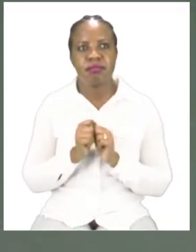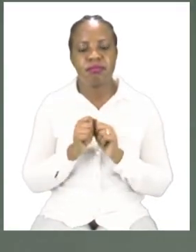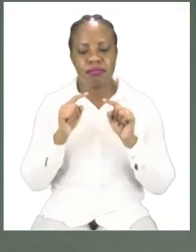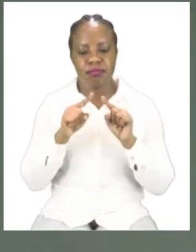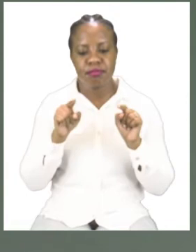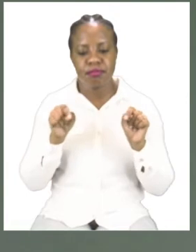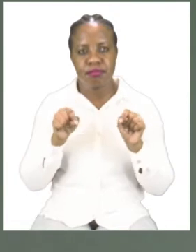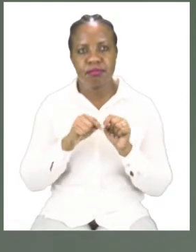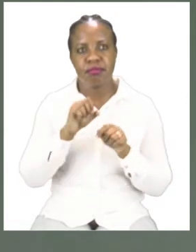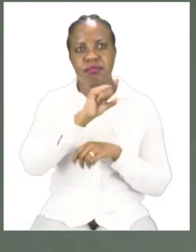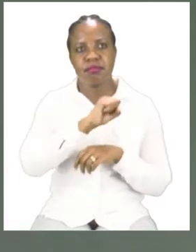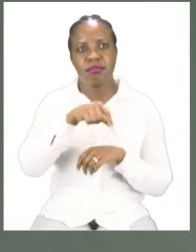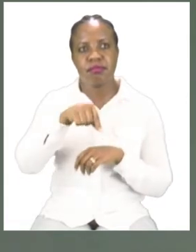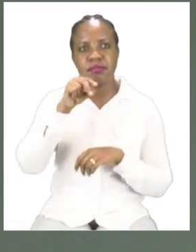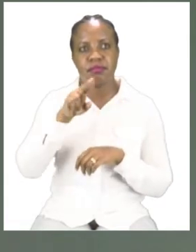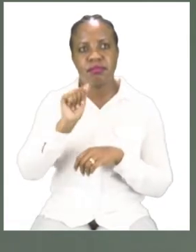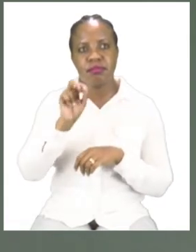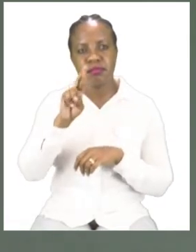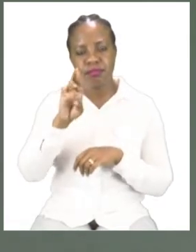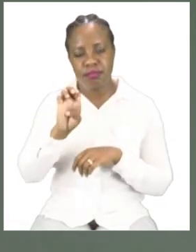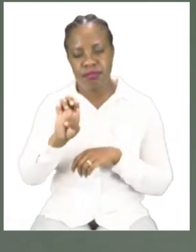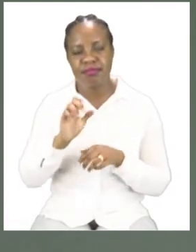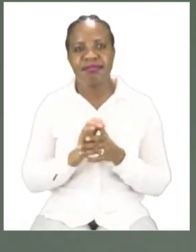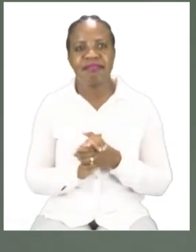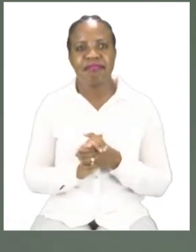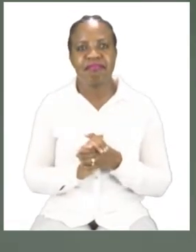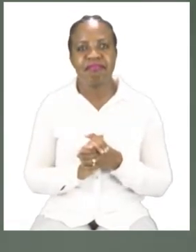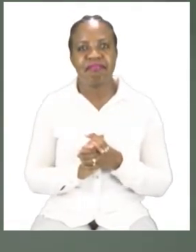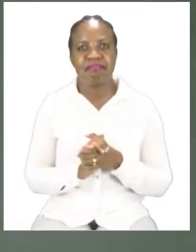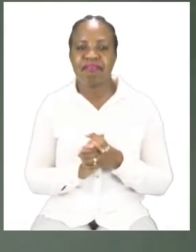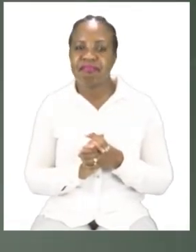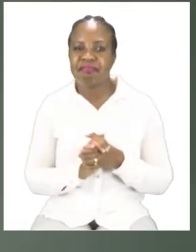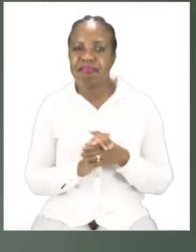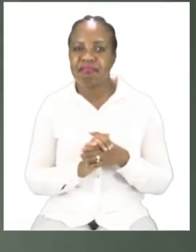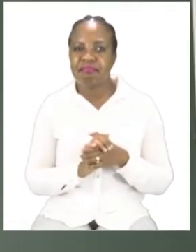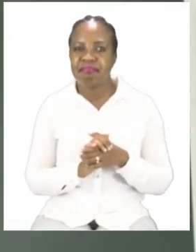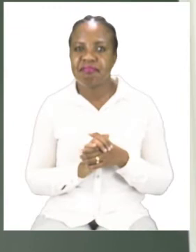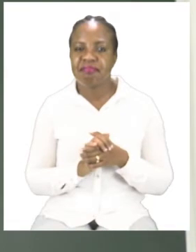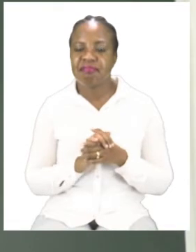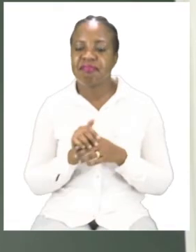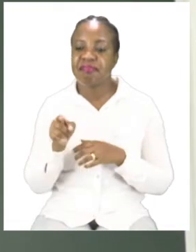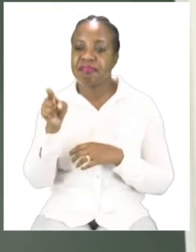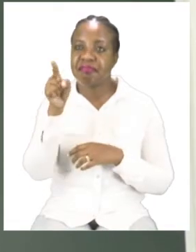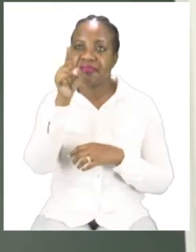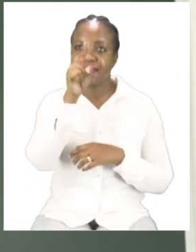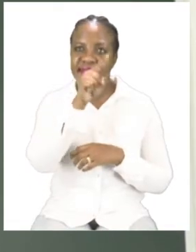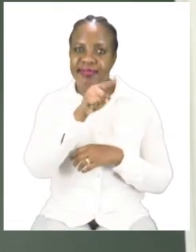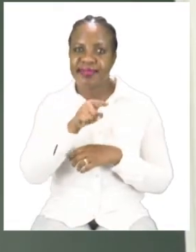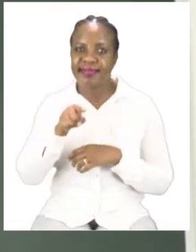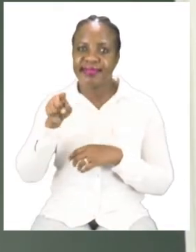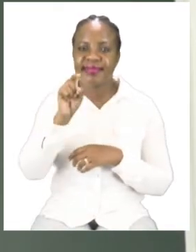Square. Very good. The next shape that I am holding is called a